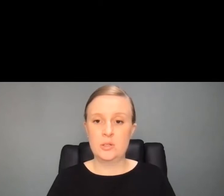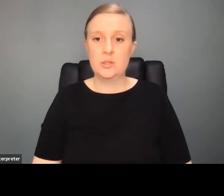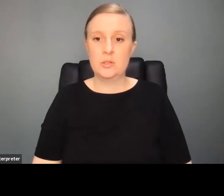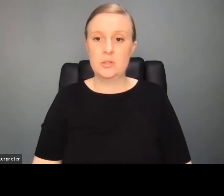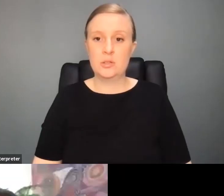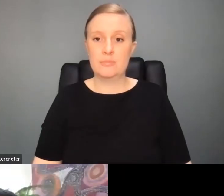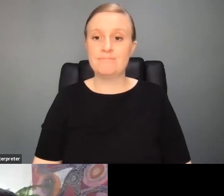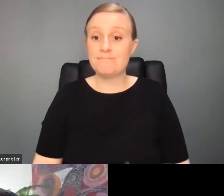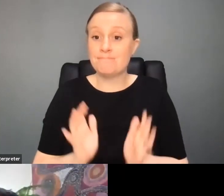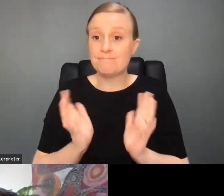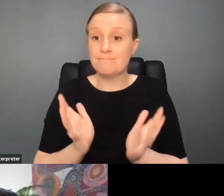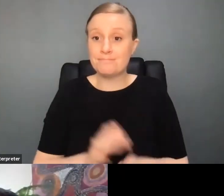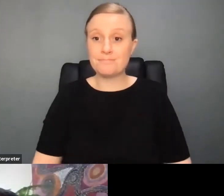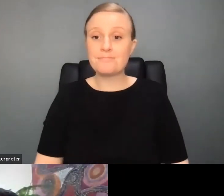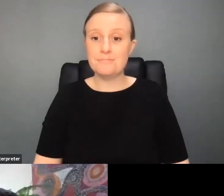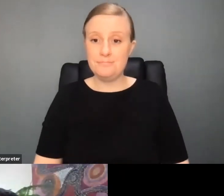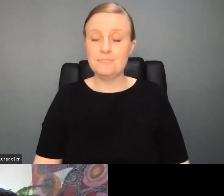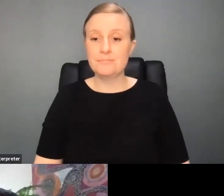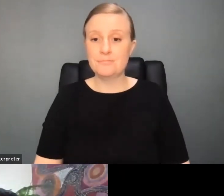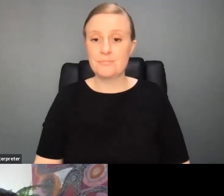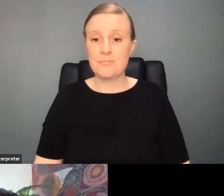And that's it from me.